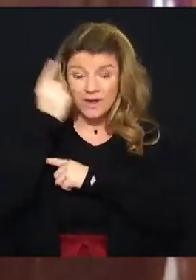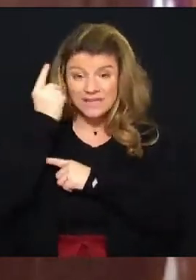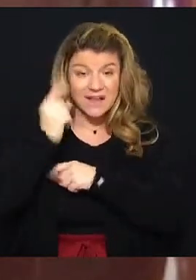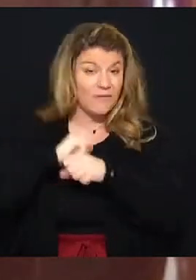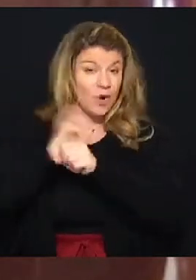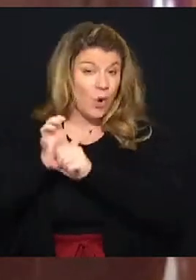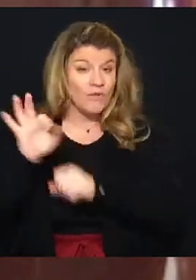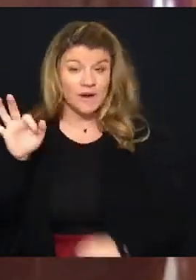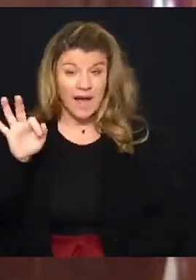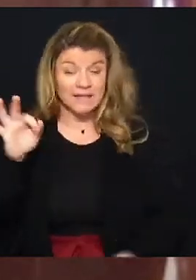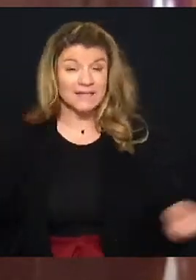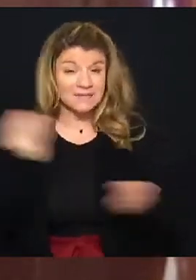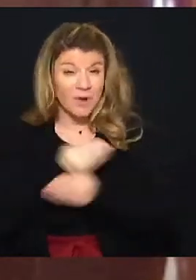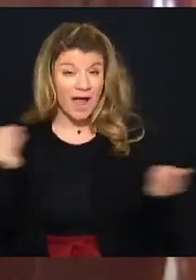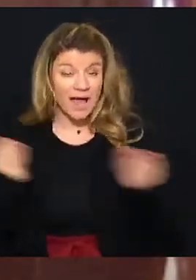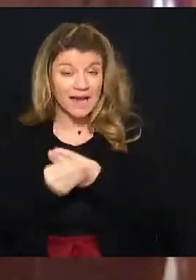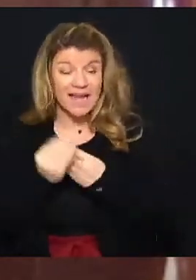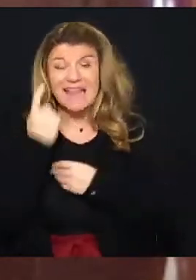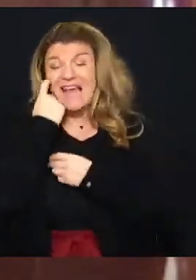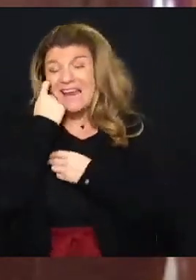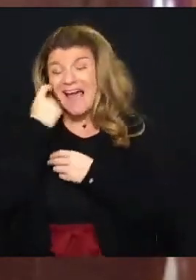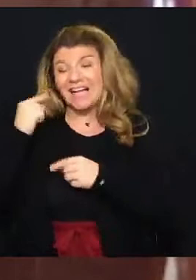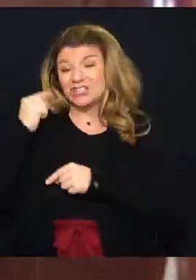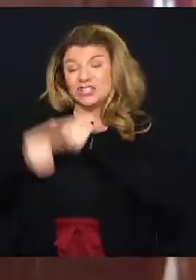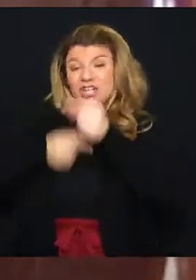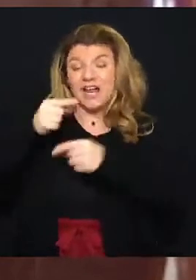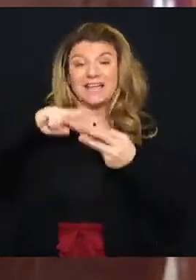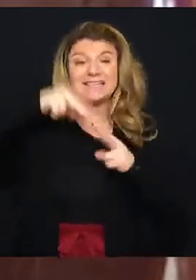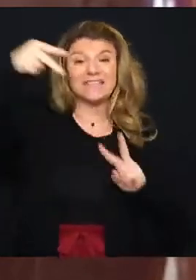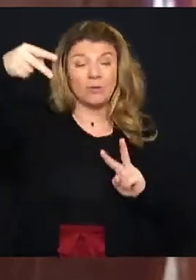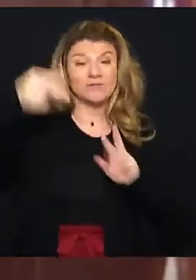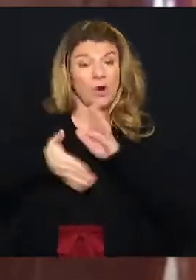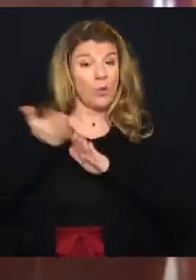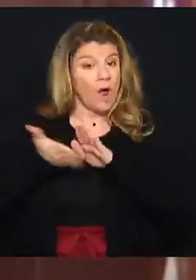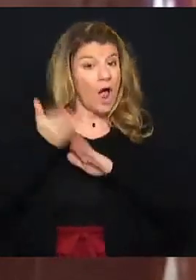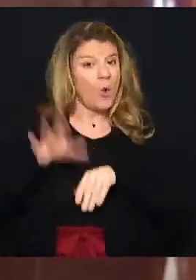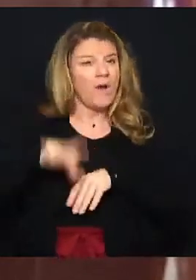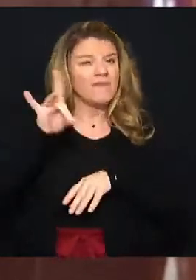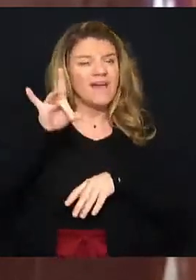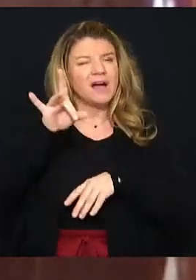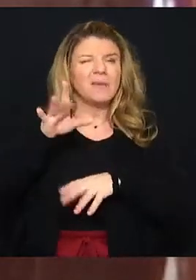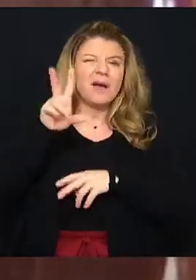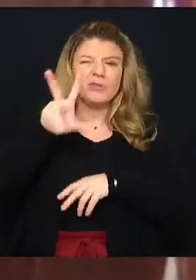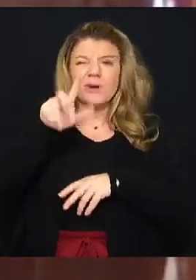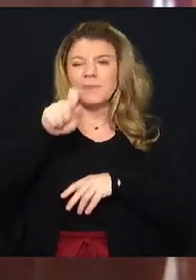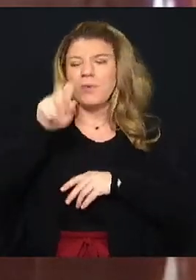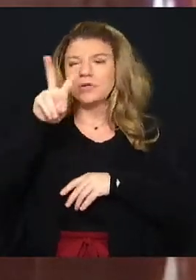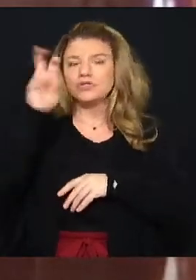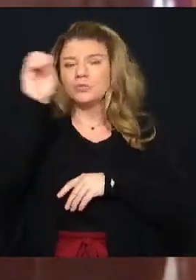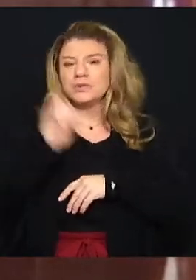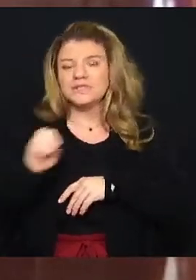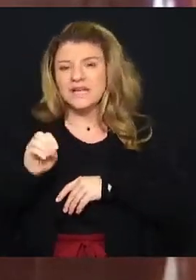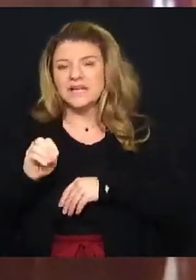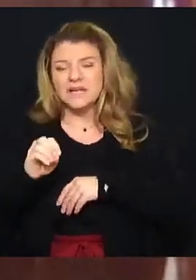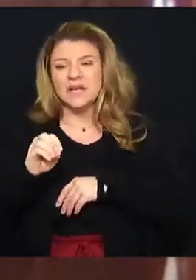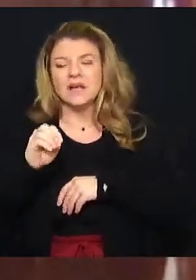COVID-19 spread. In our last genetic sequencing run, we found about 3.2%